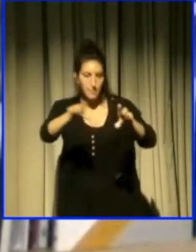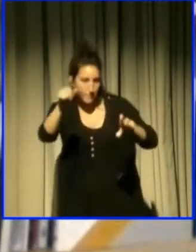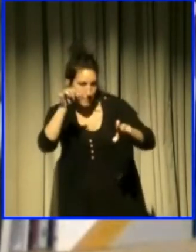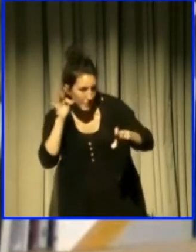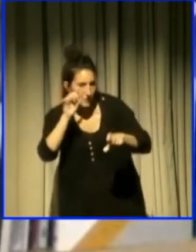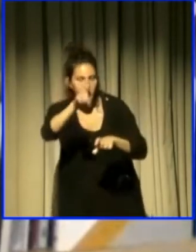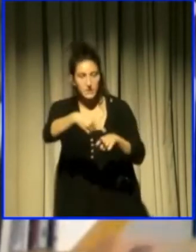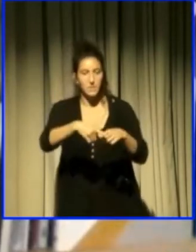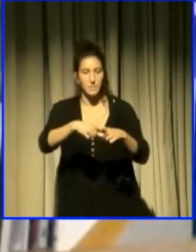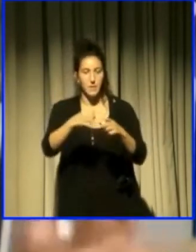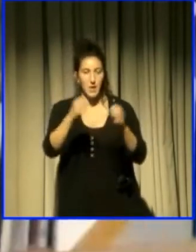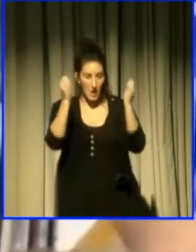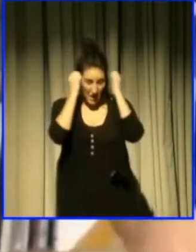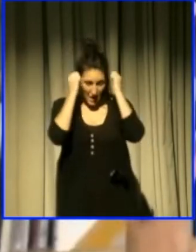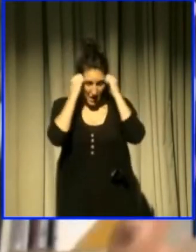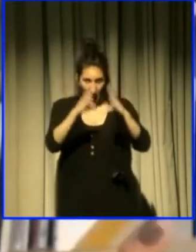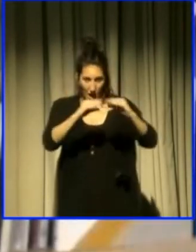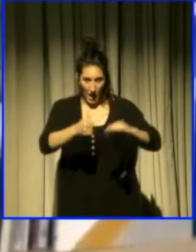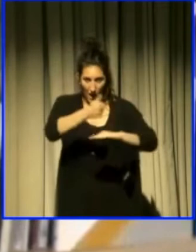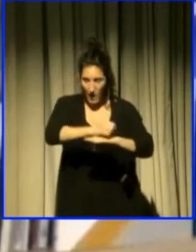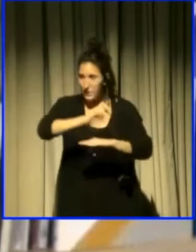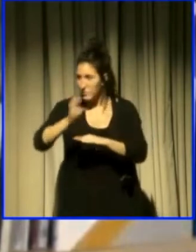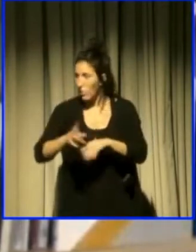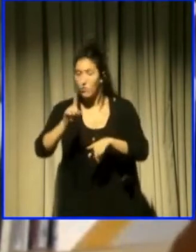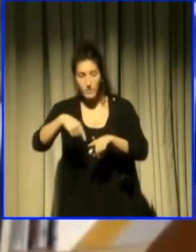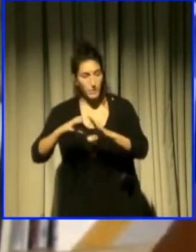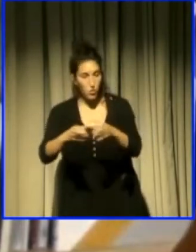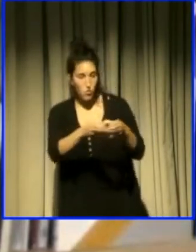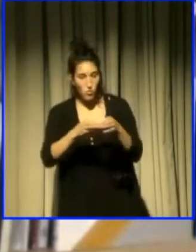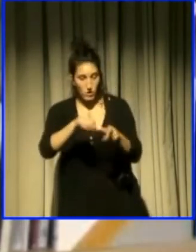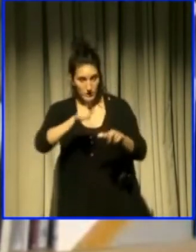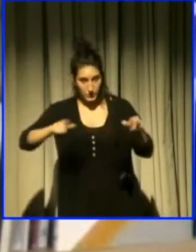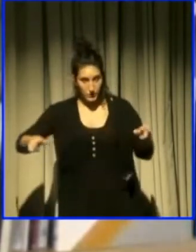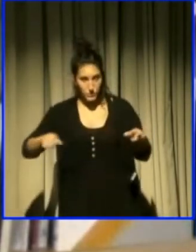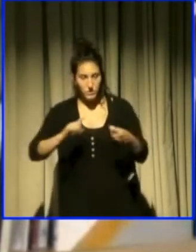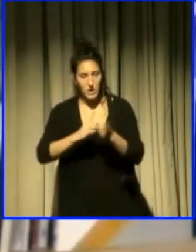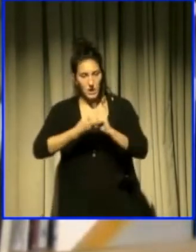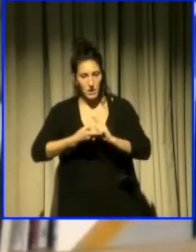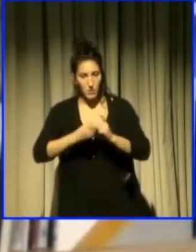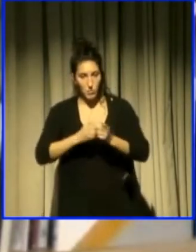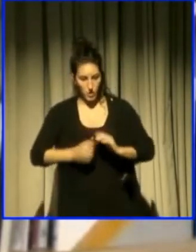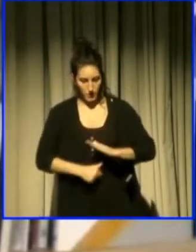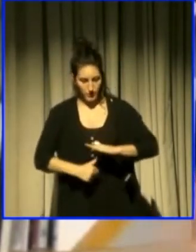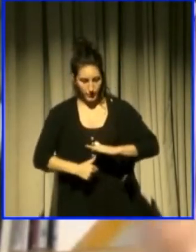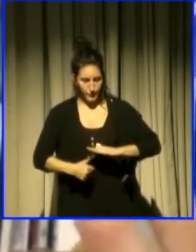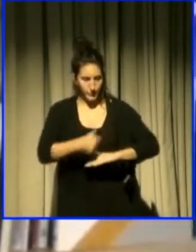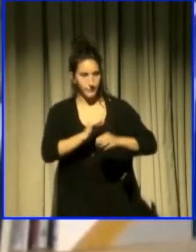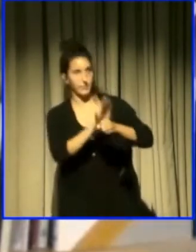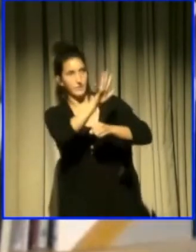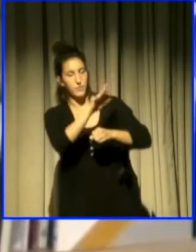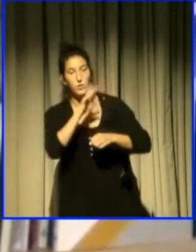even citizens collectives that, create change from the bottom up. And for your field research, you can find